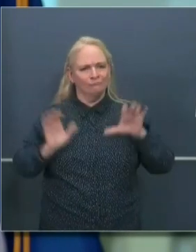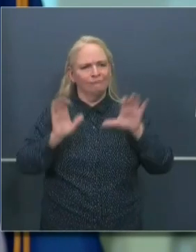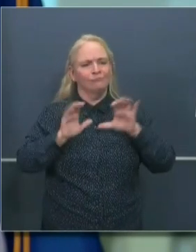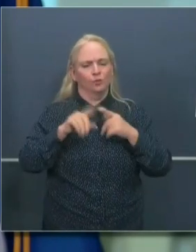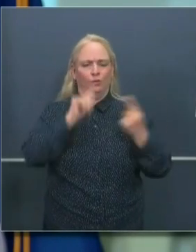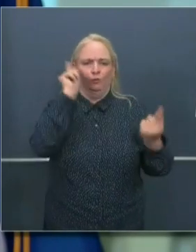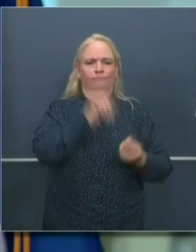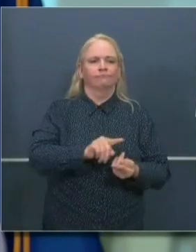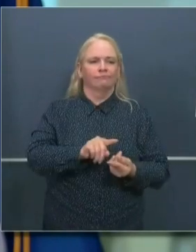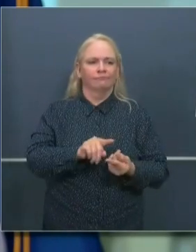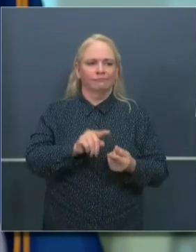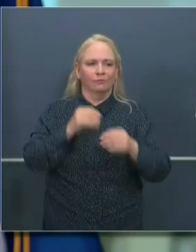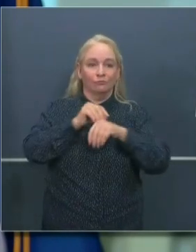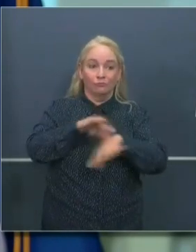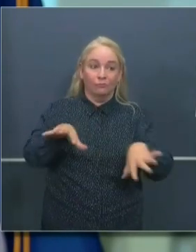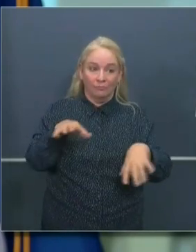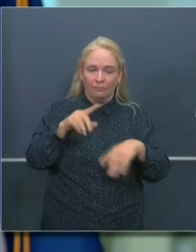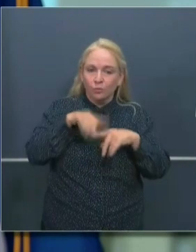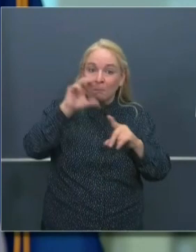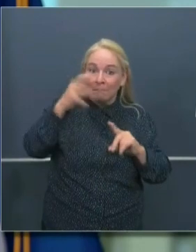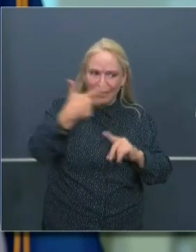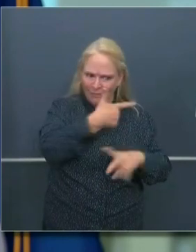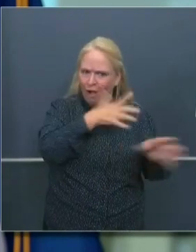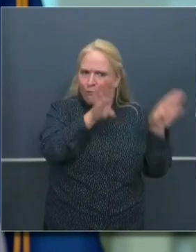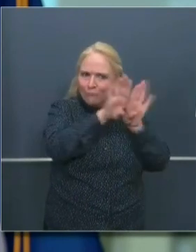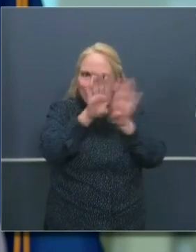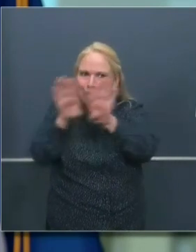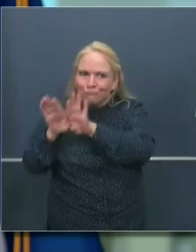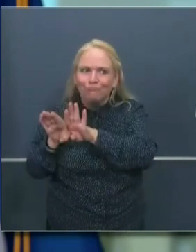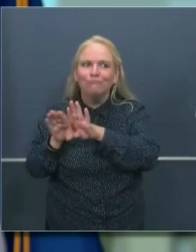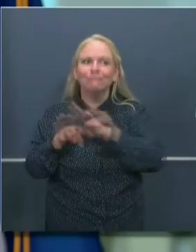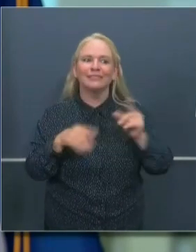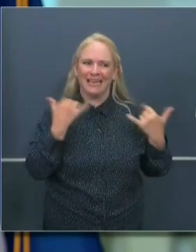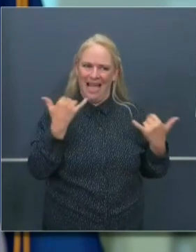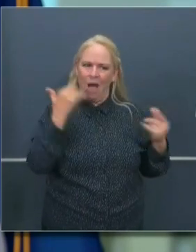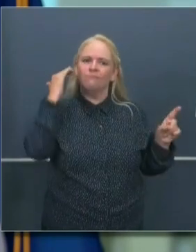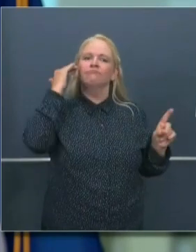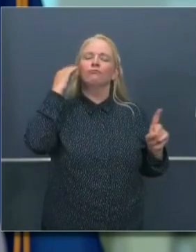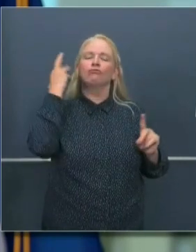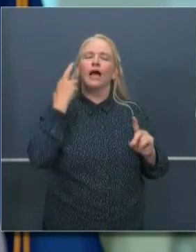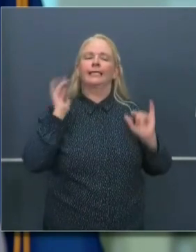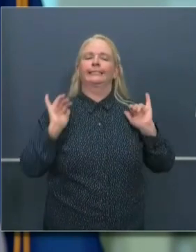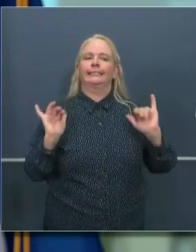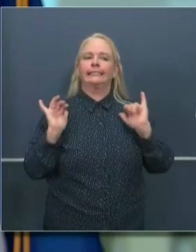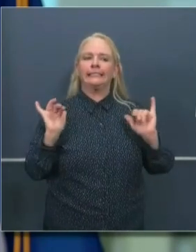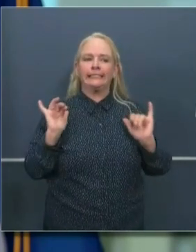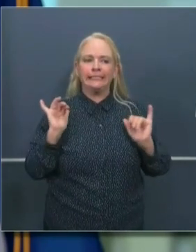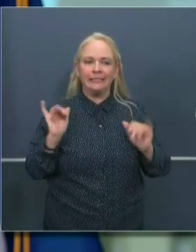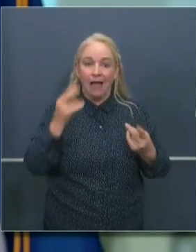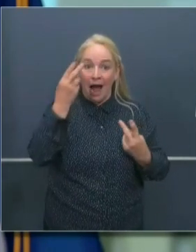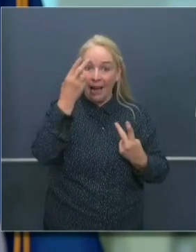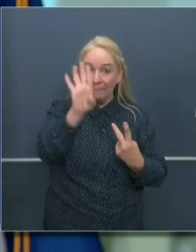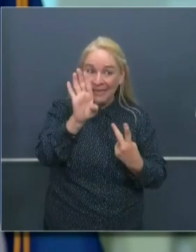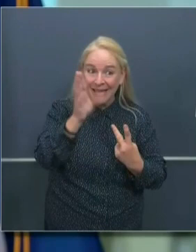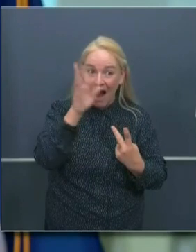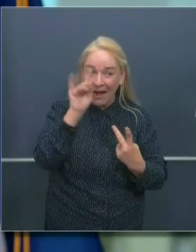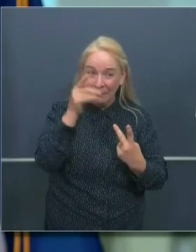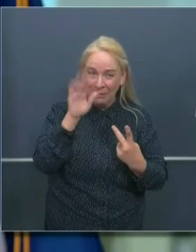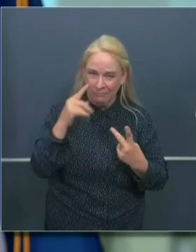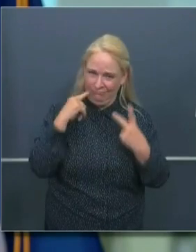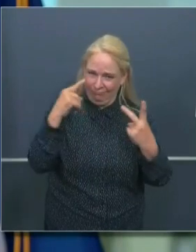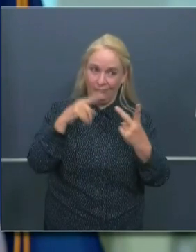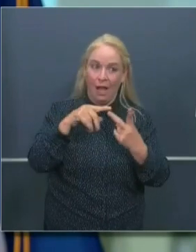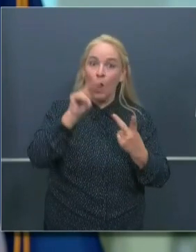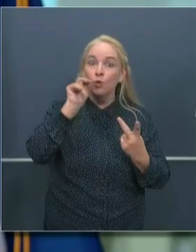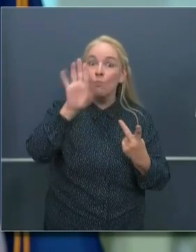of pushback, as you know well, coming from the county. Now, Huntington Beach and Newport and Laguna and others and folks in